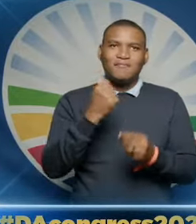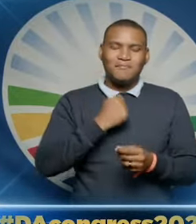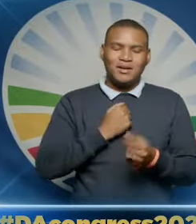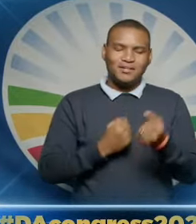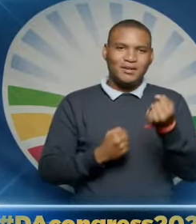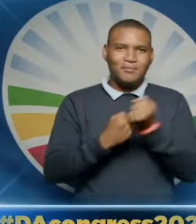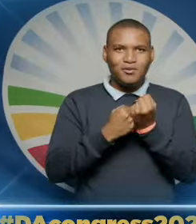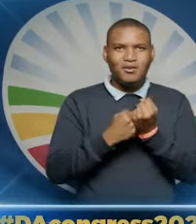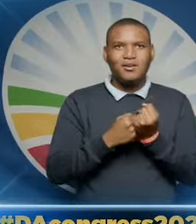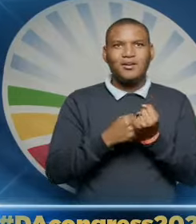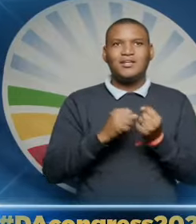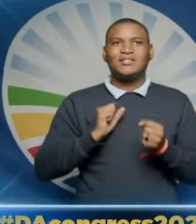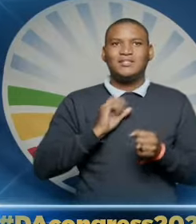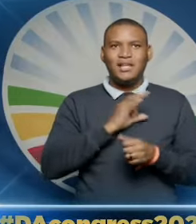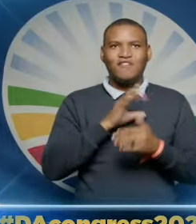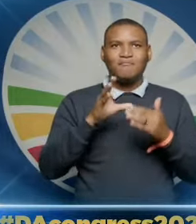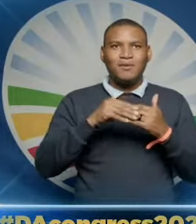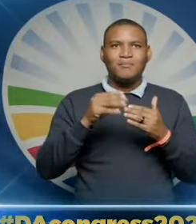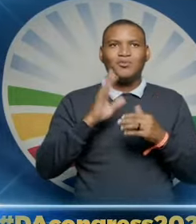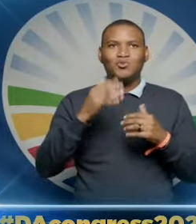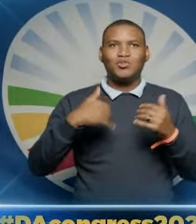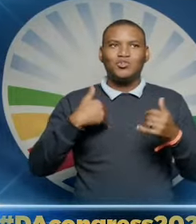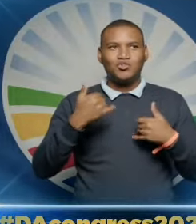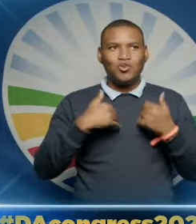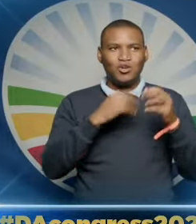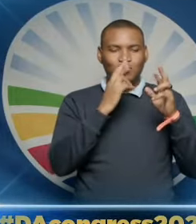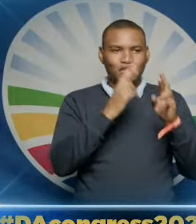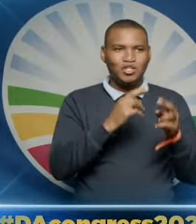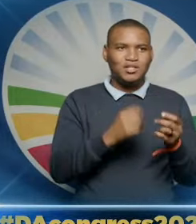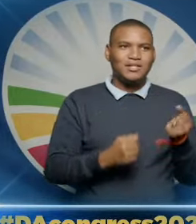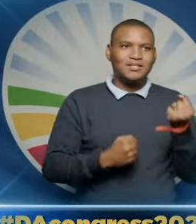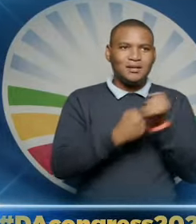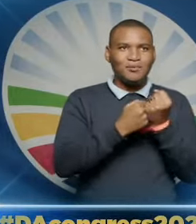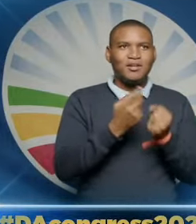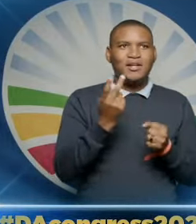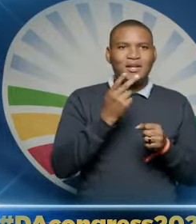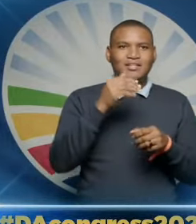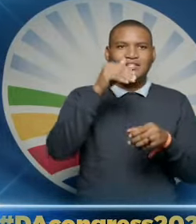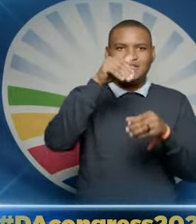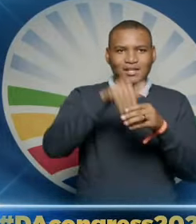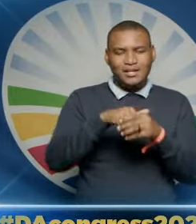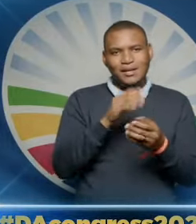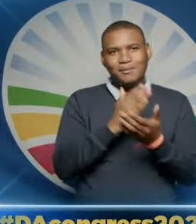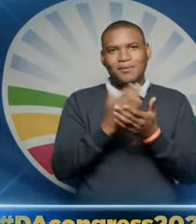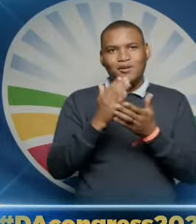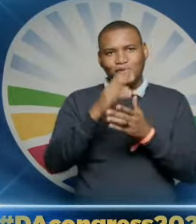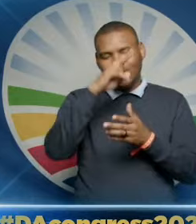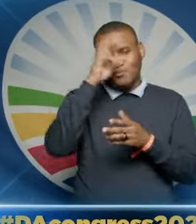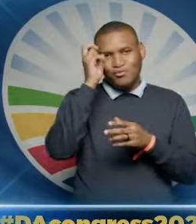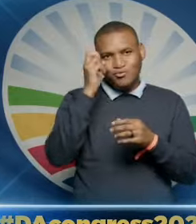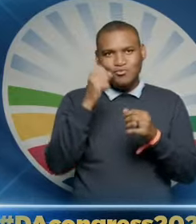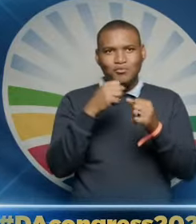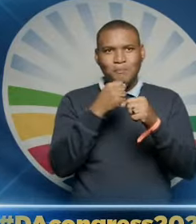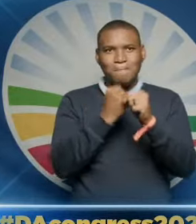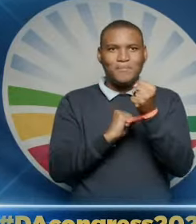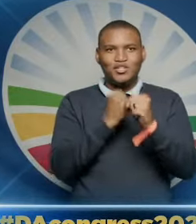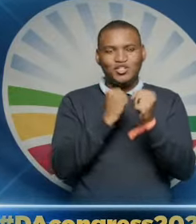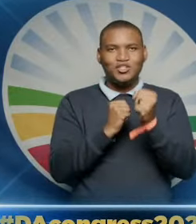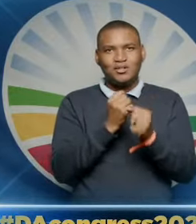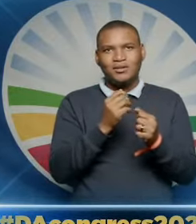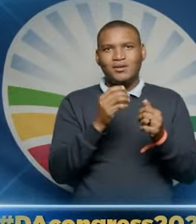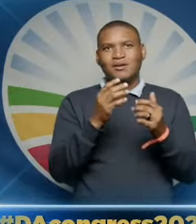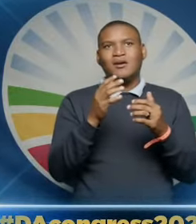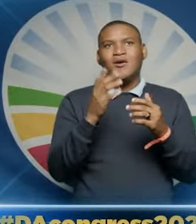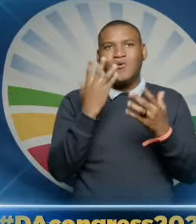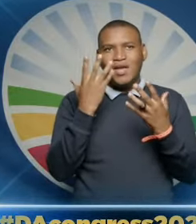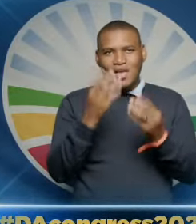support. And staff members will enjoy recognition and support as an integral part of the blue machine. Fellow Democrats, we have a